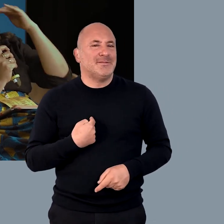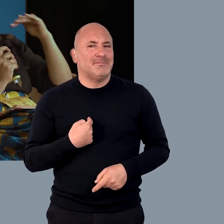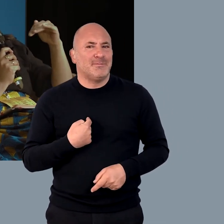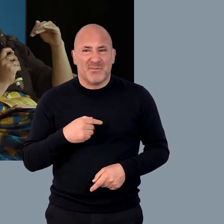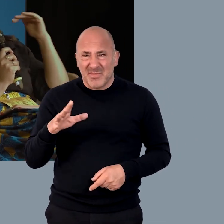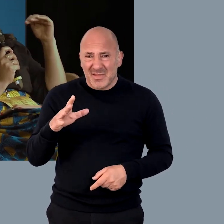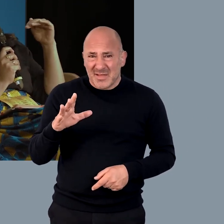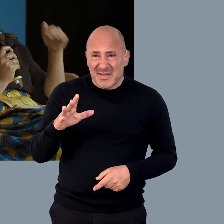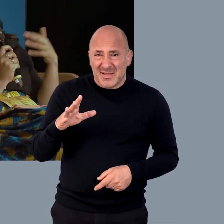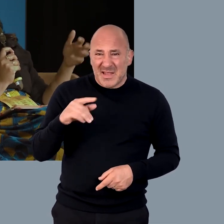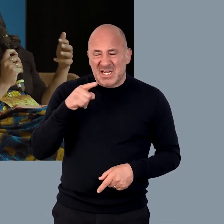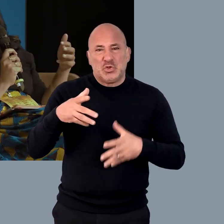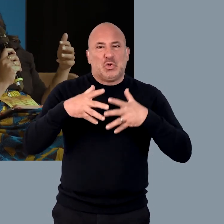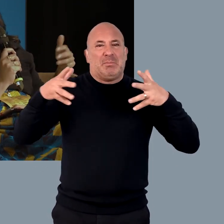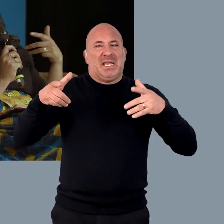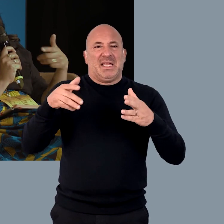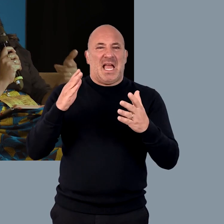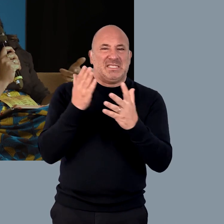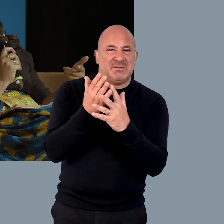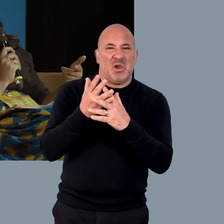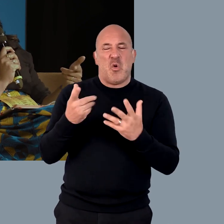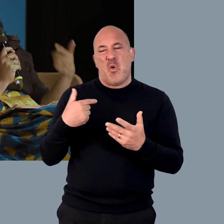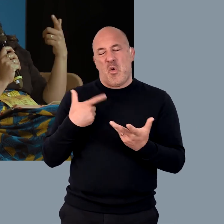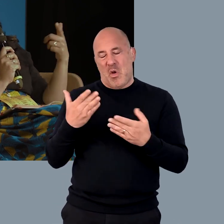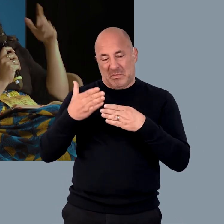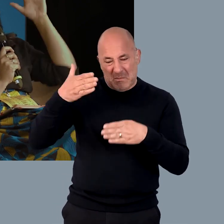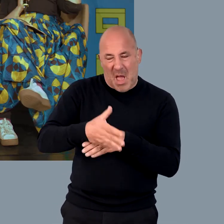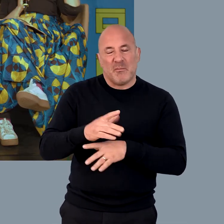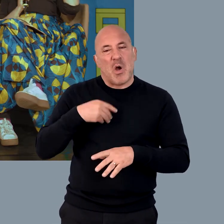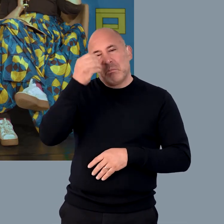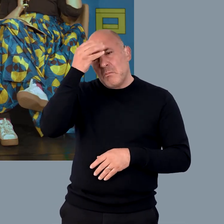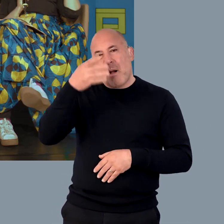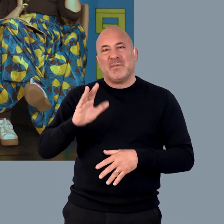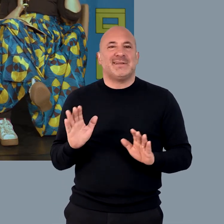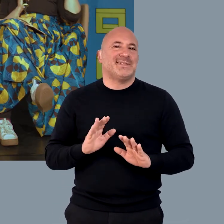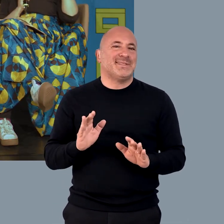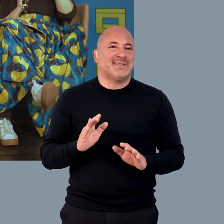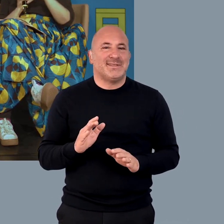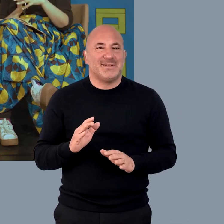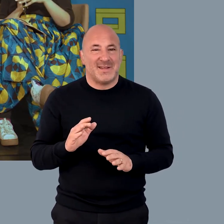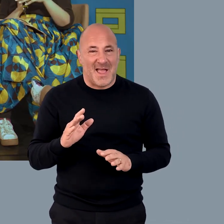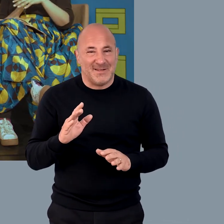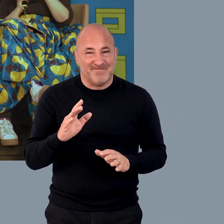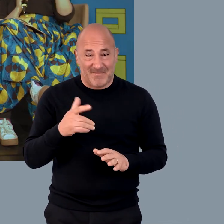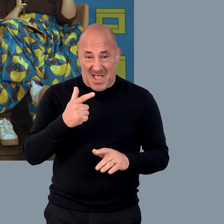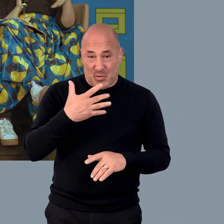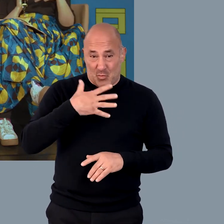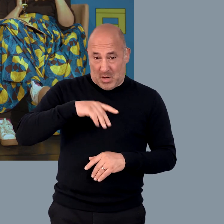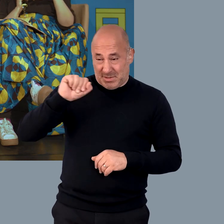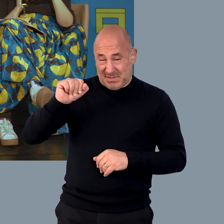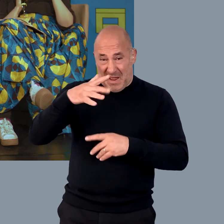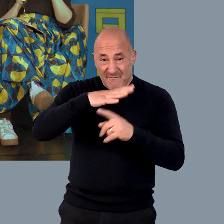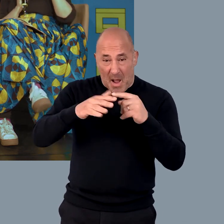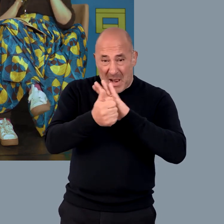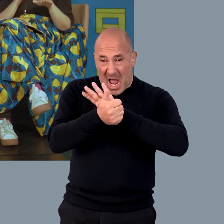over a different number of years don't think that they can do that role. They see it as a really big inaccessible thing or something they don't have time for